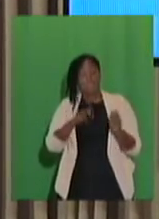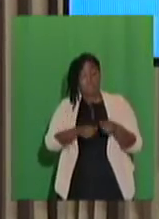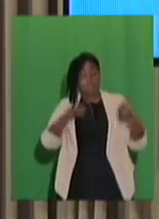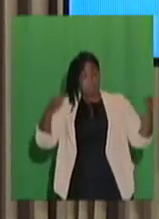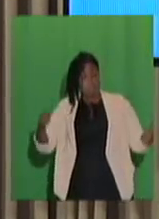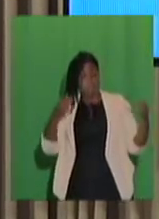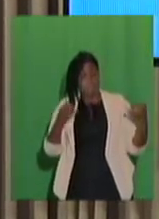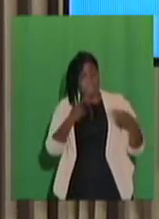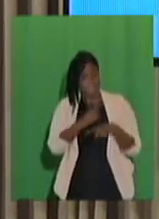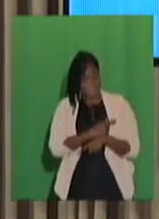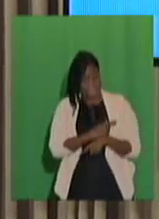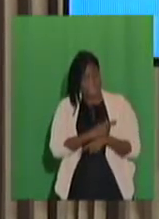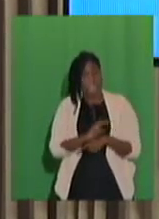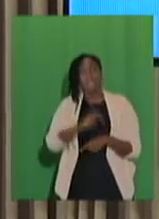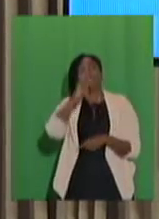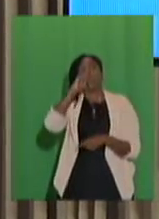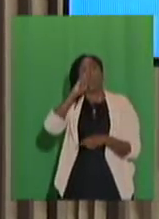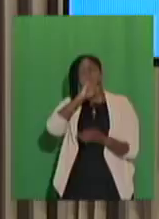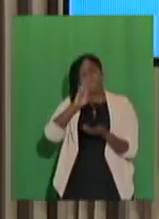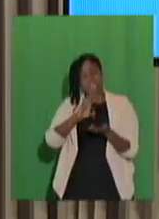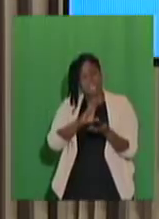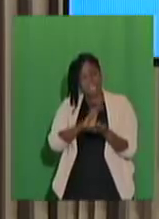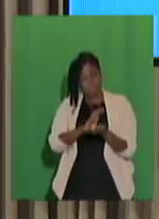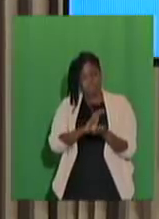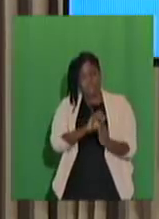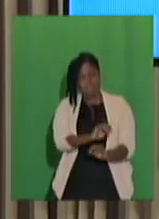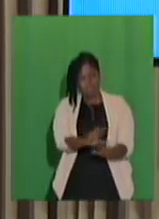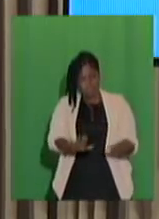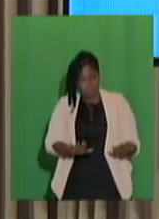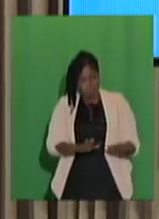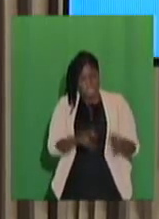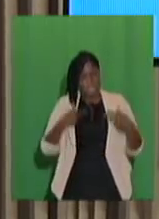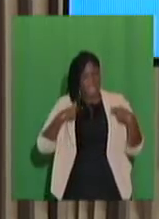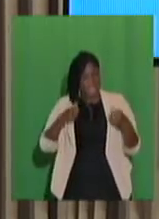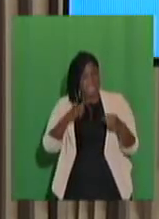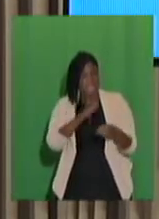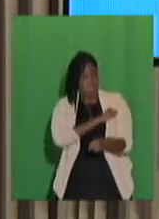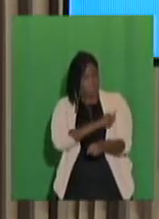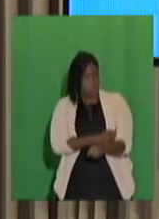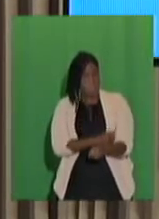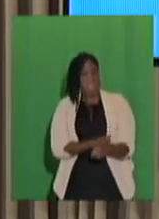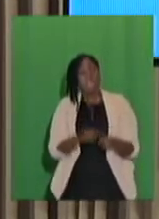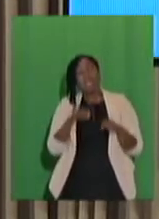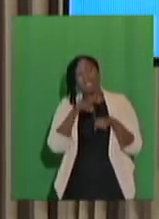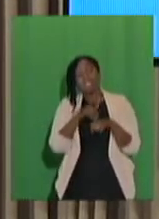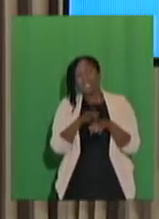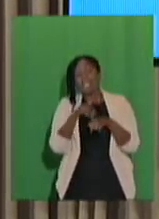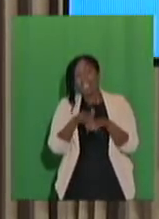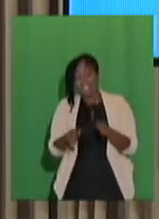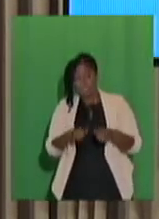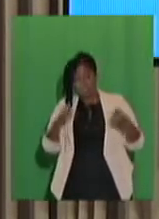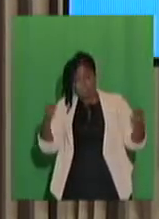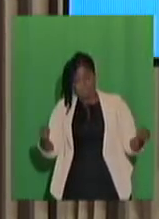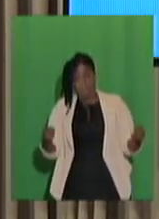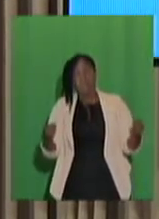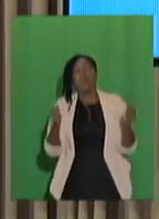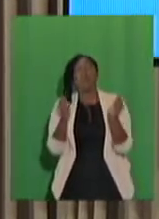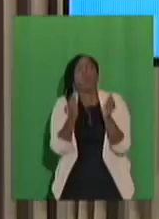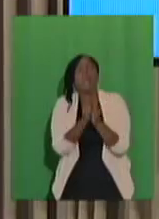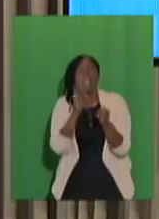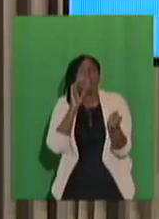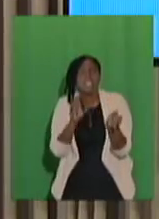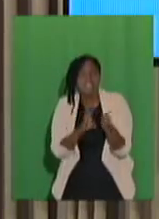Central Regional Health Authority put out a press release with photographs seeing what types of meals